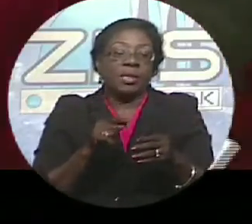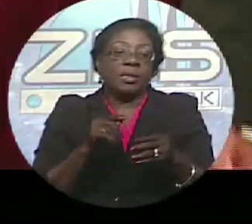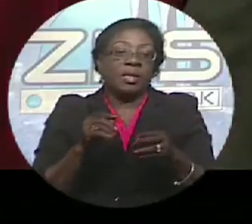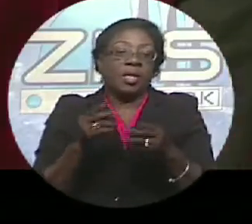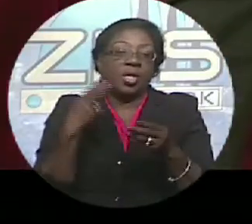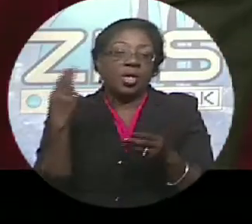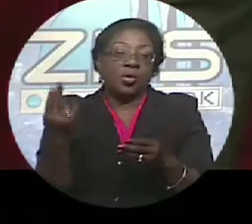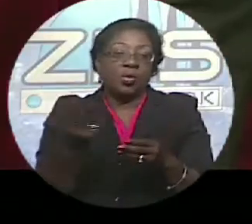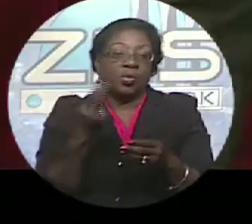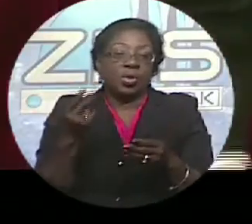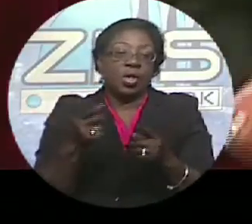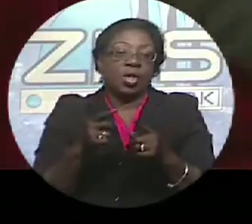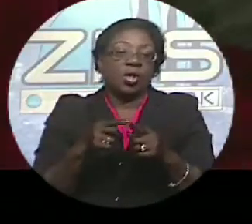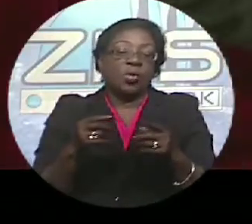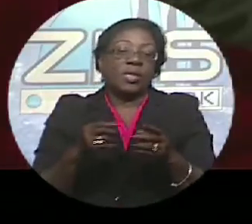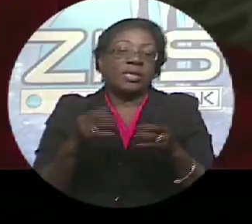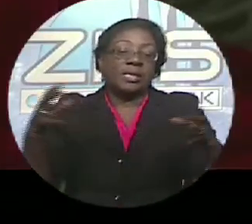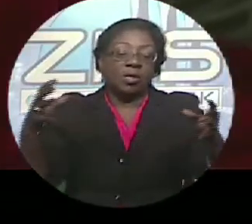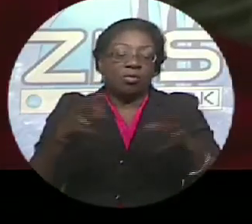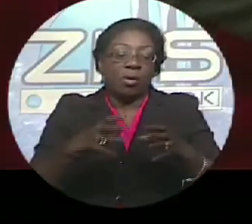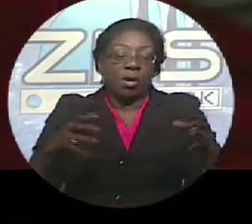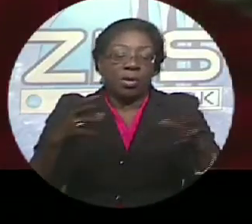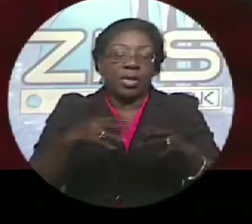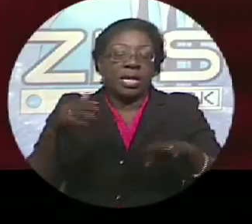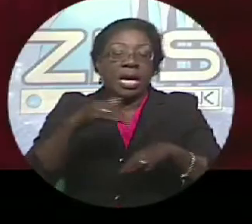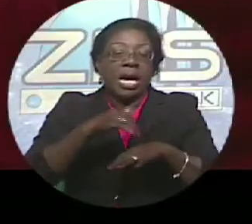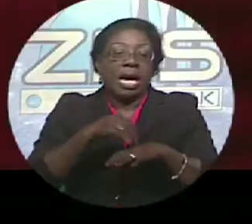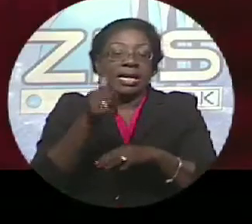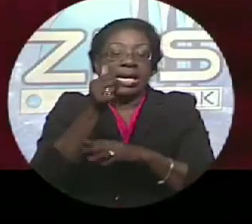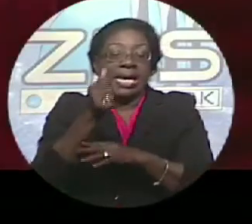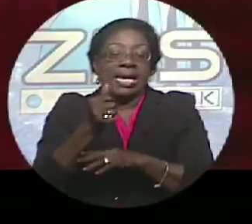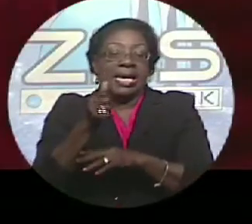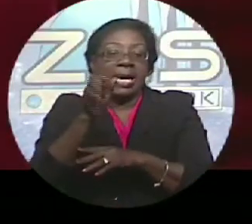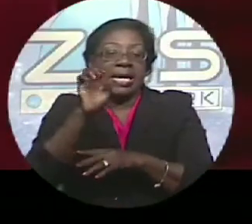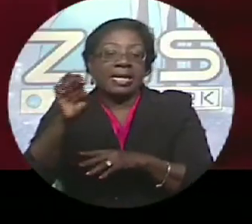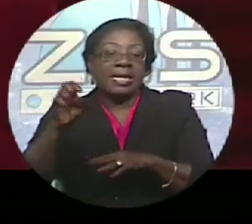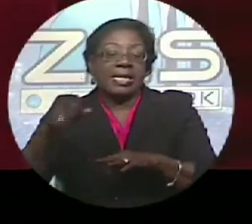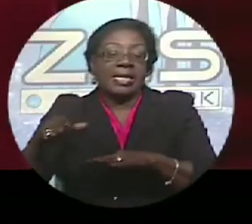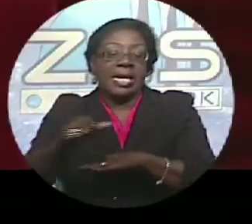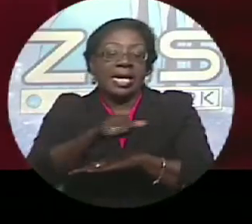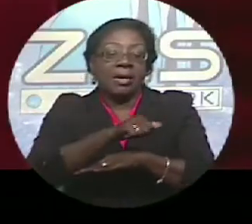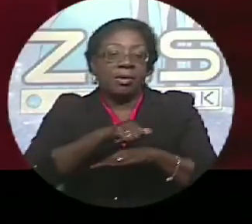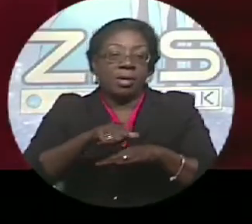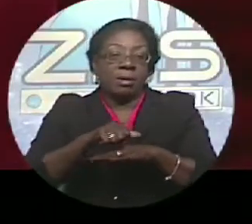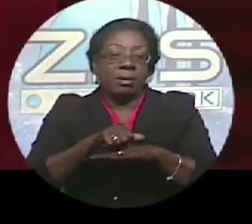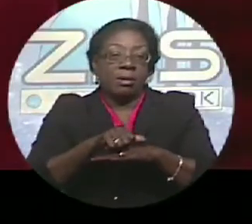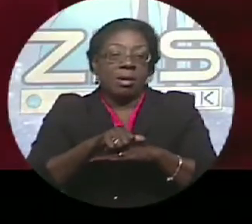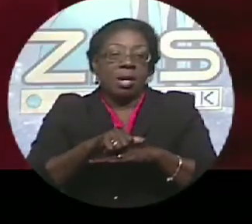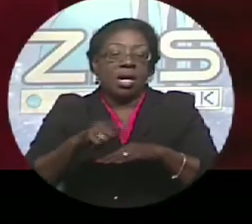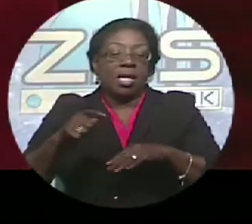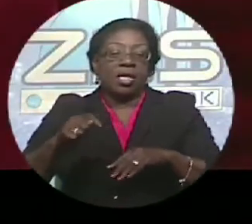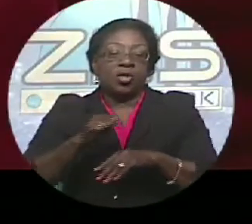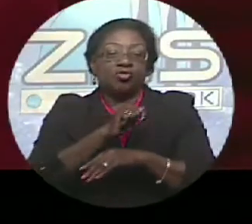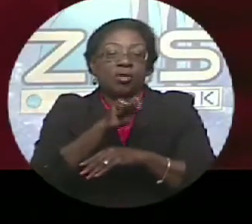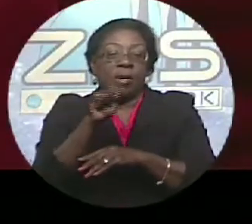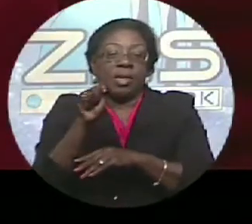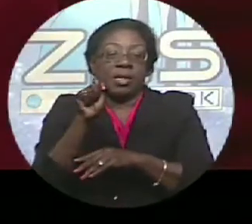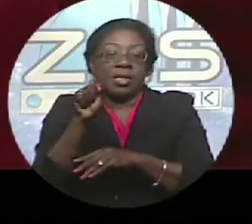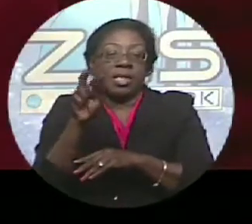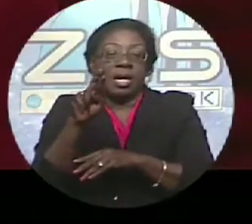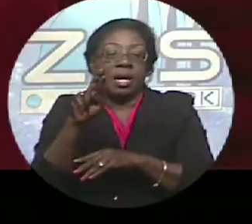to address existing overcrowding challenges in clinical areas like accident and